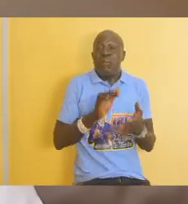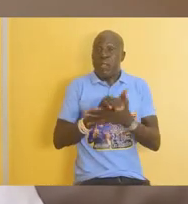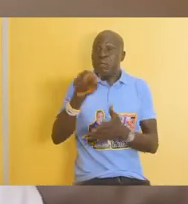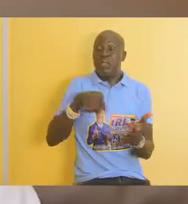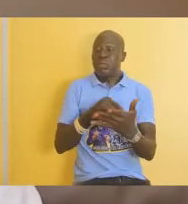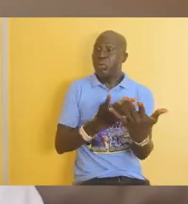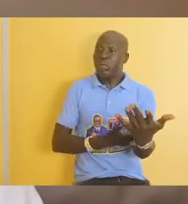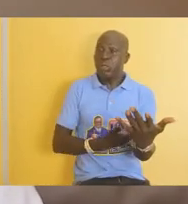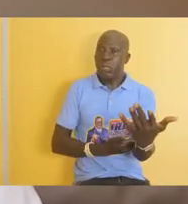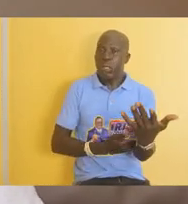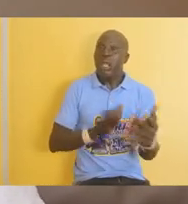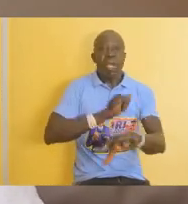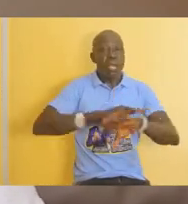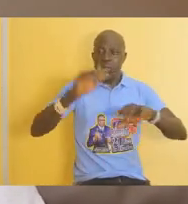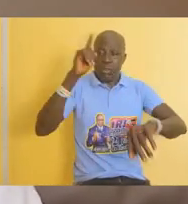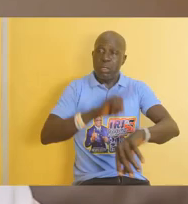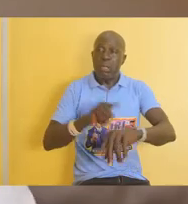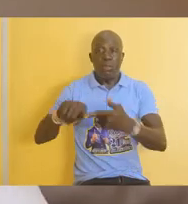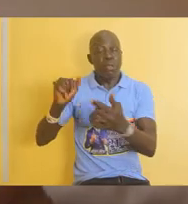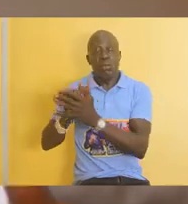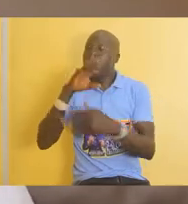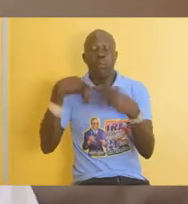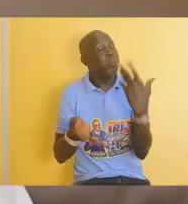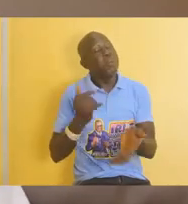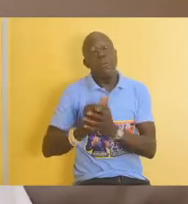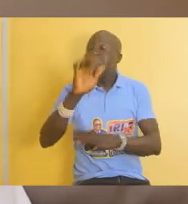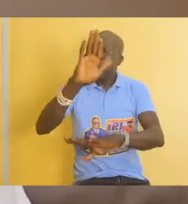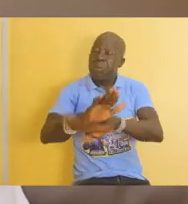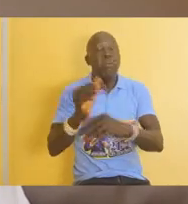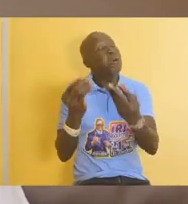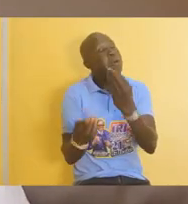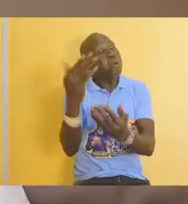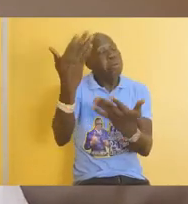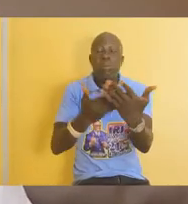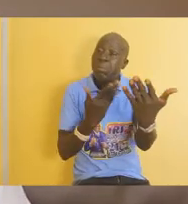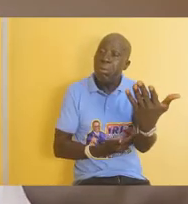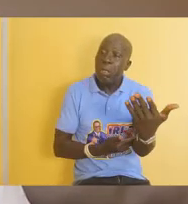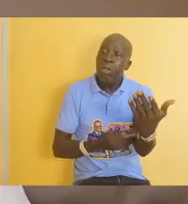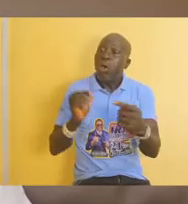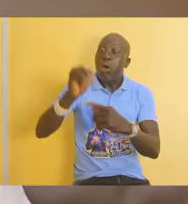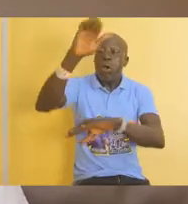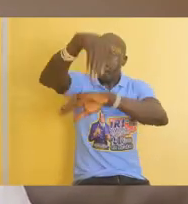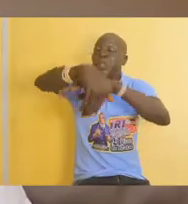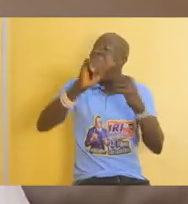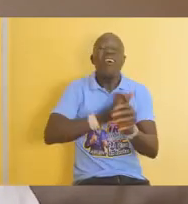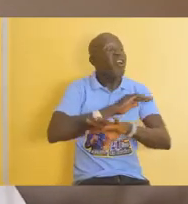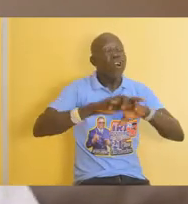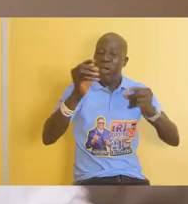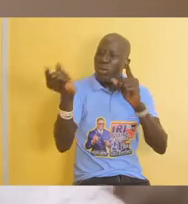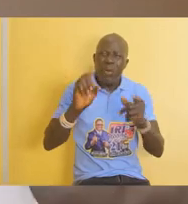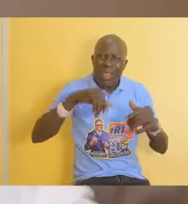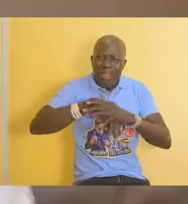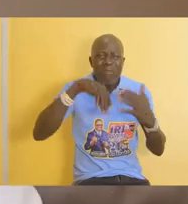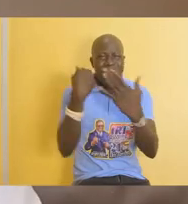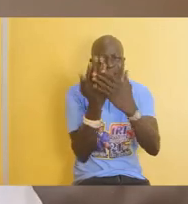If you believe this morning, I don't know the time, maybe in the night or the evening. We are